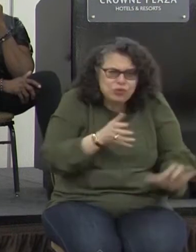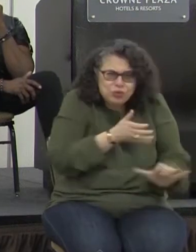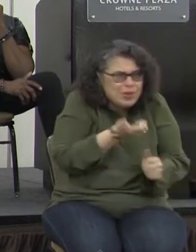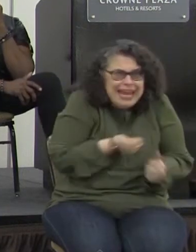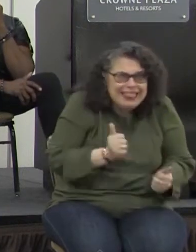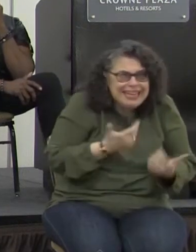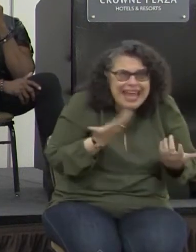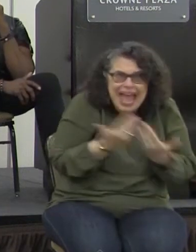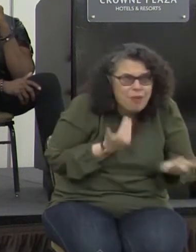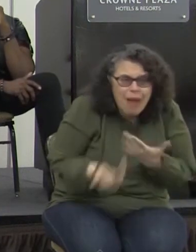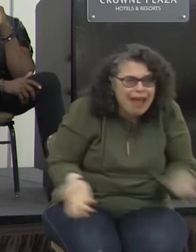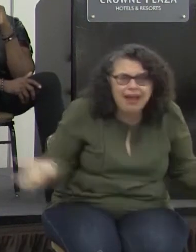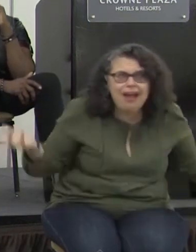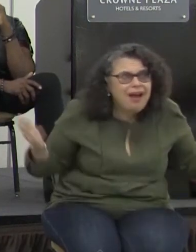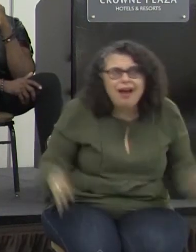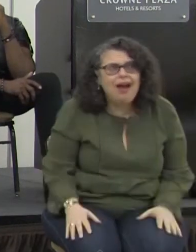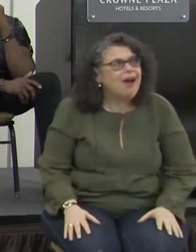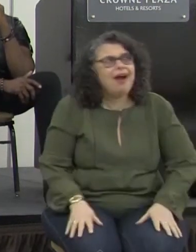So,